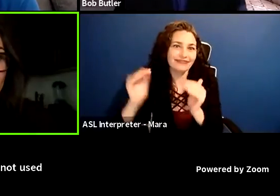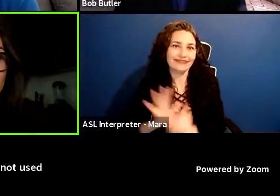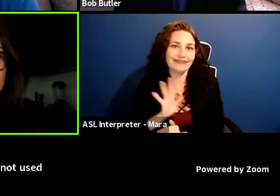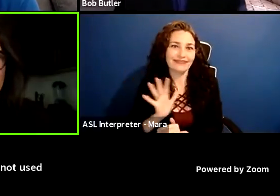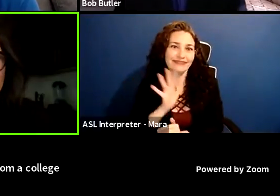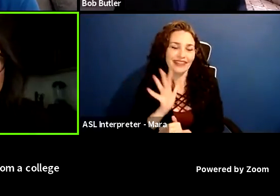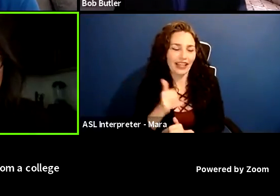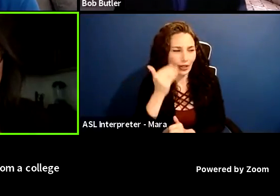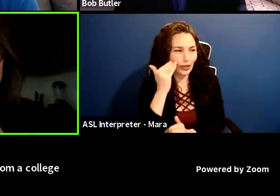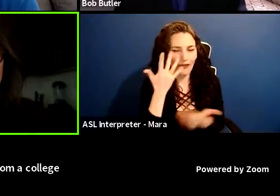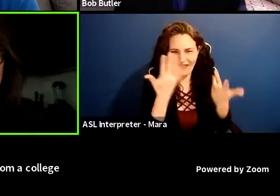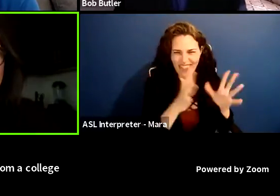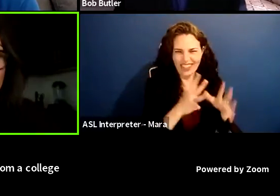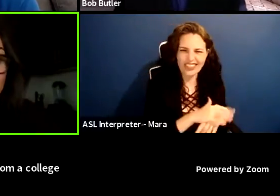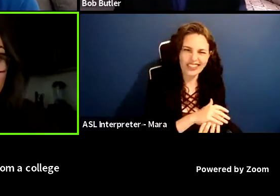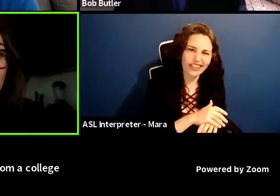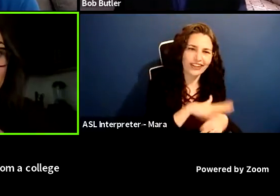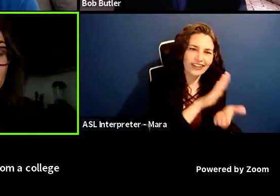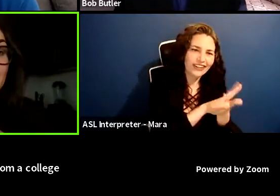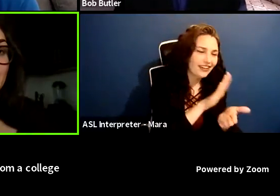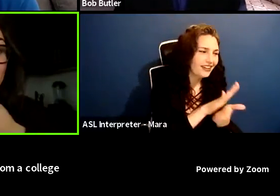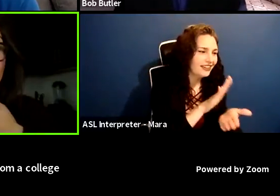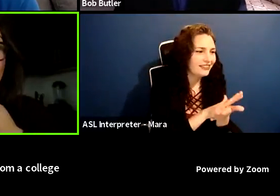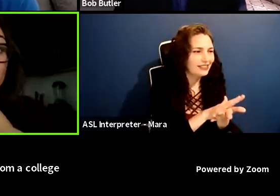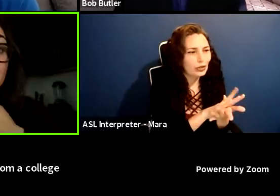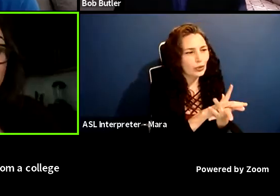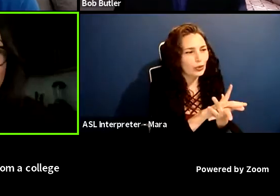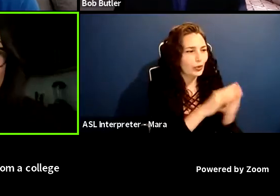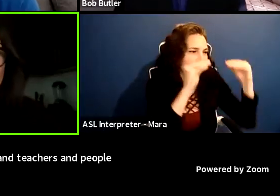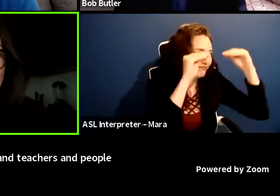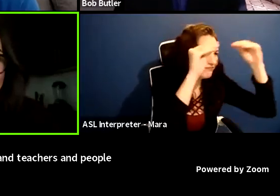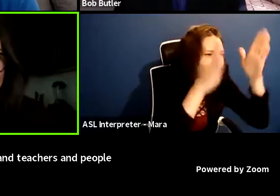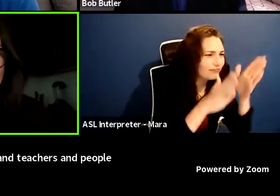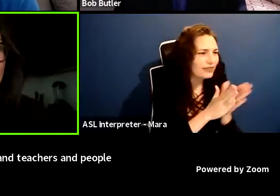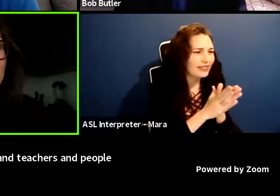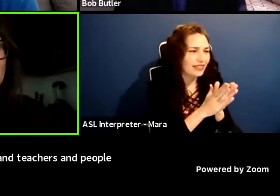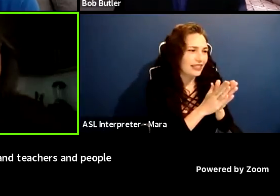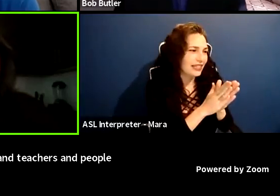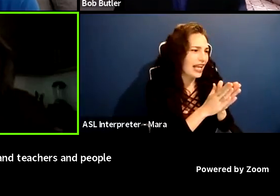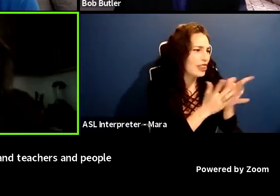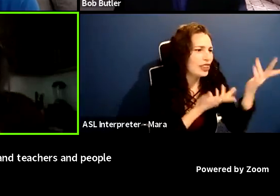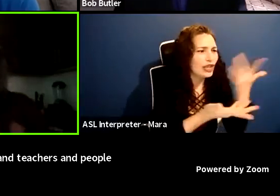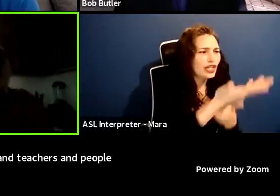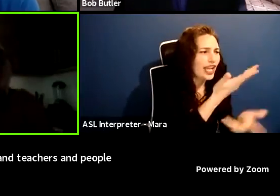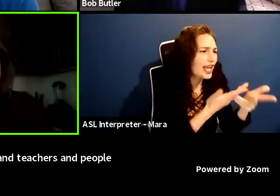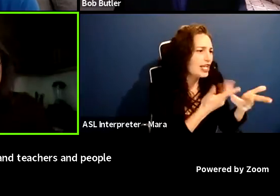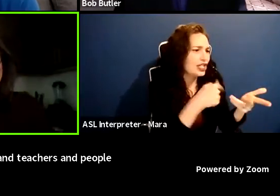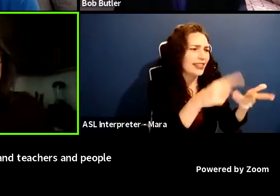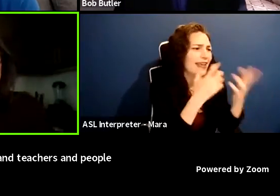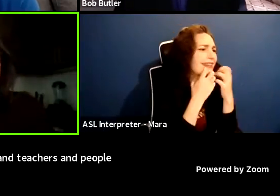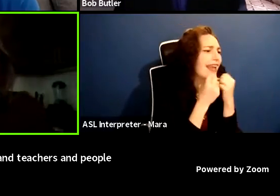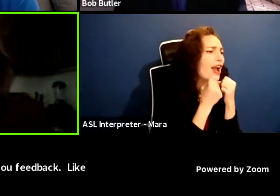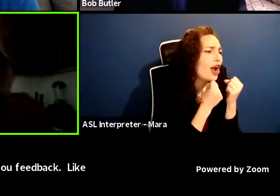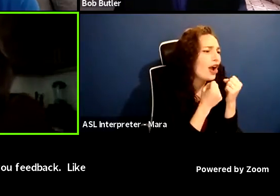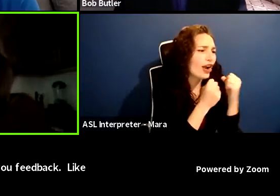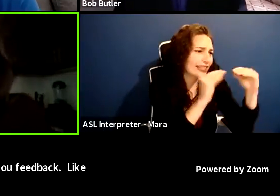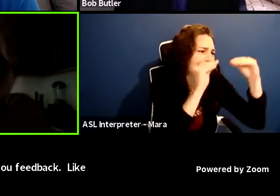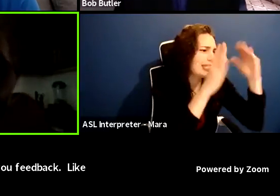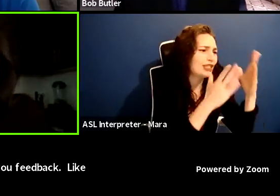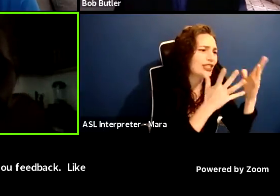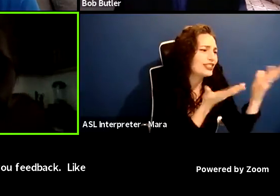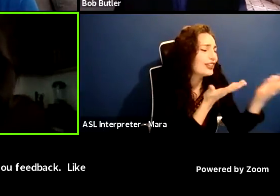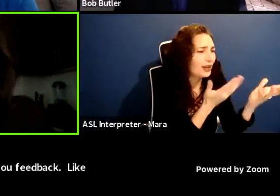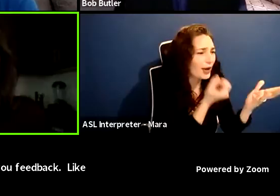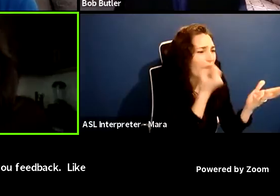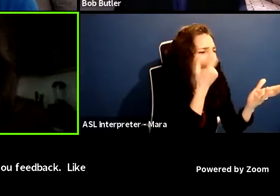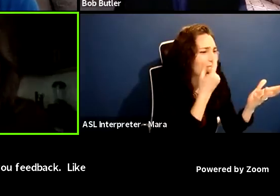people are really engaged with you and they're giving you feedback and like they really care. And then that isn't always the case when you go to your